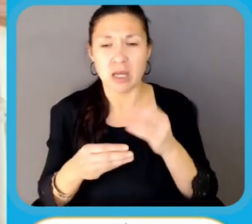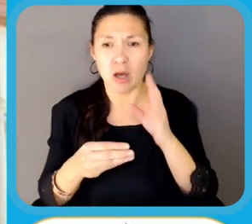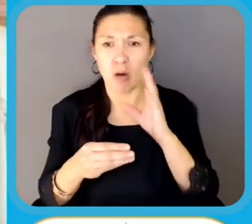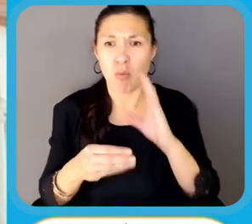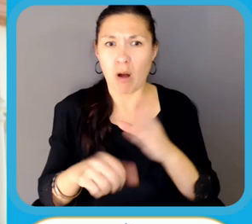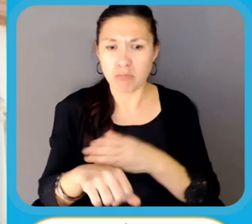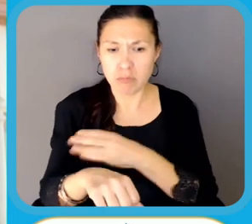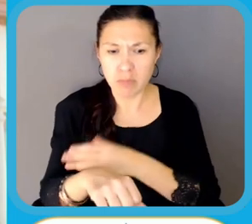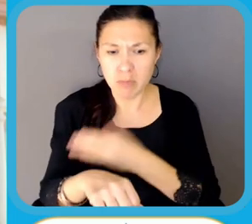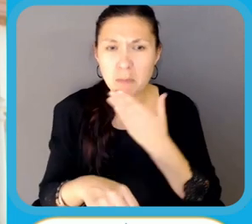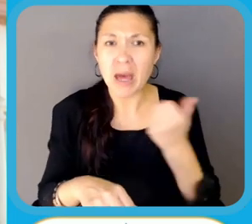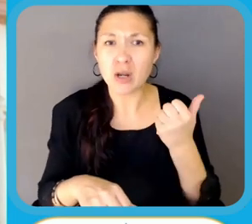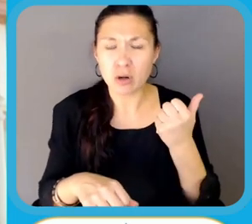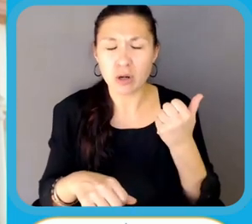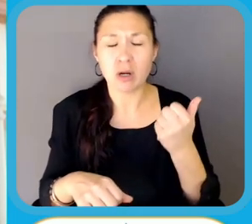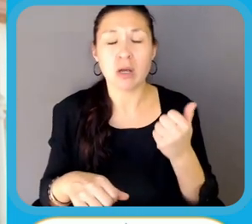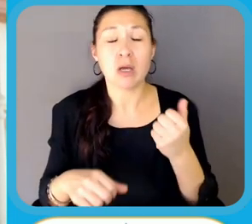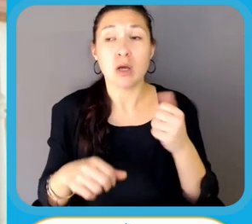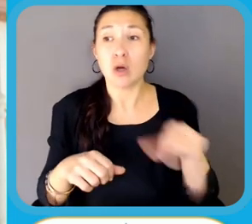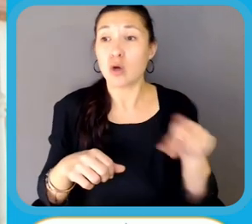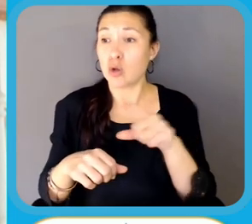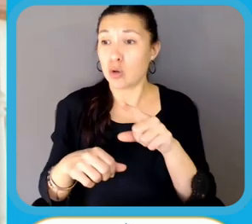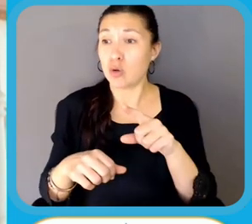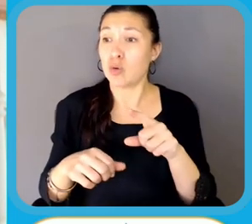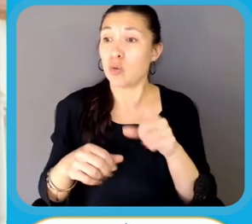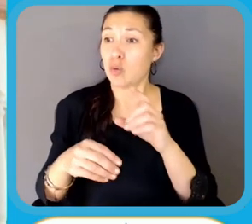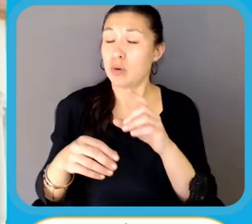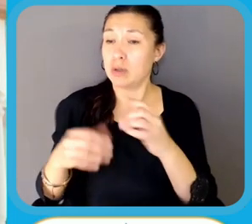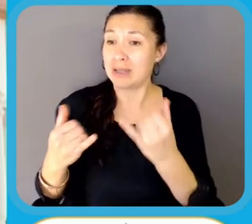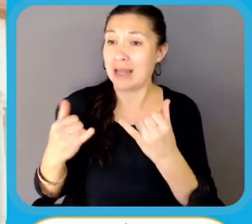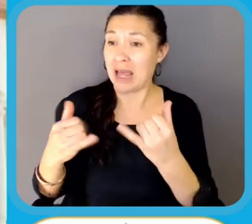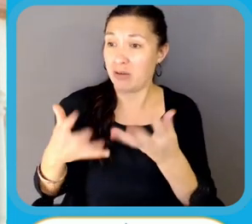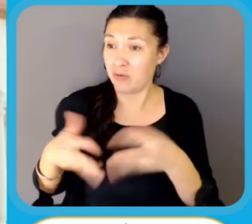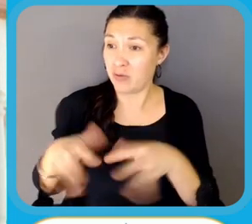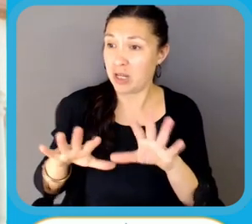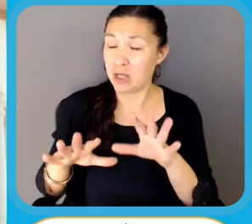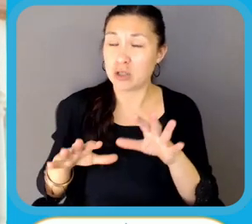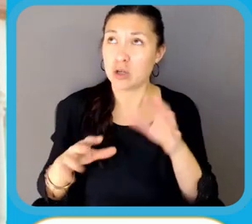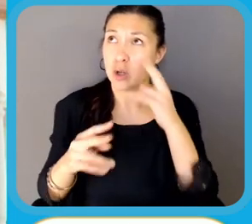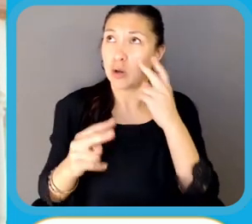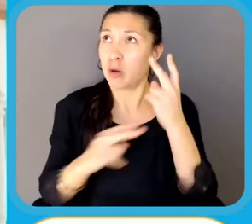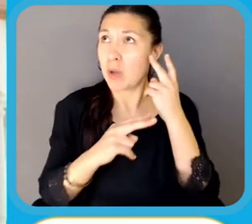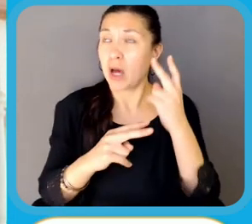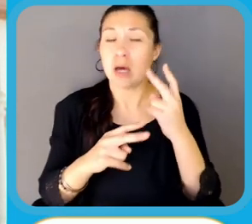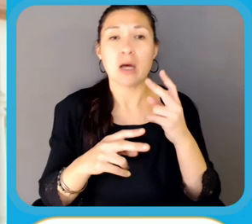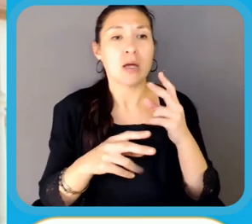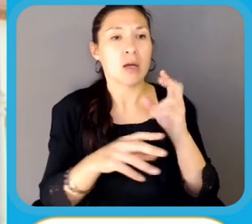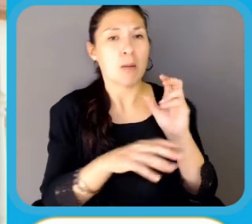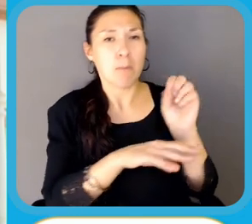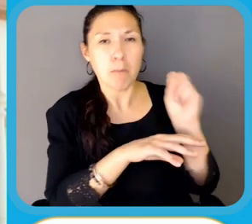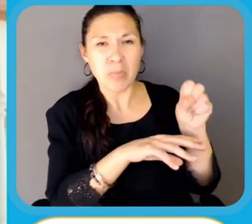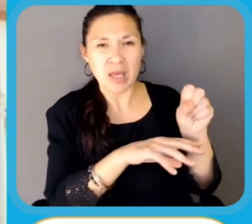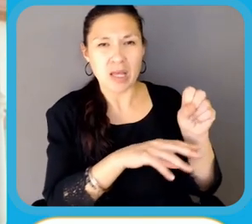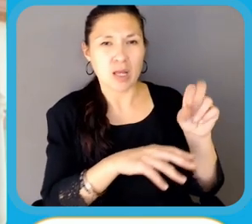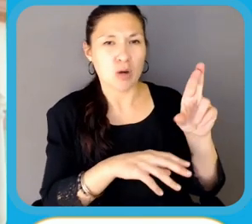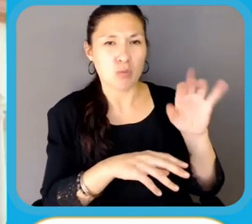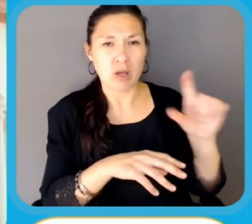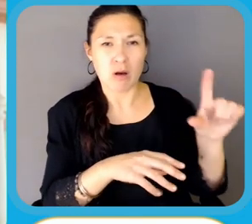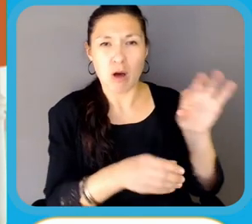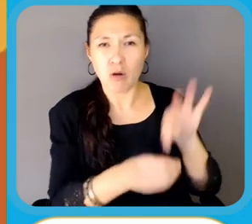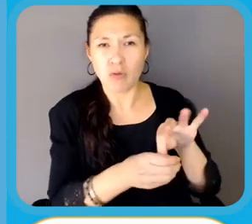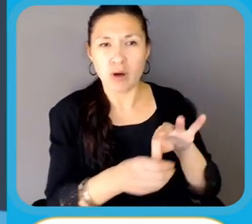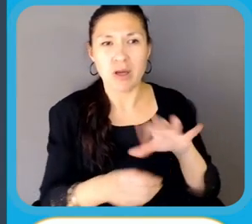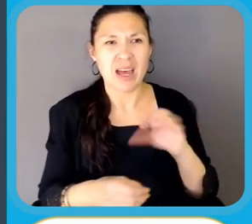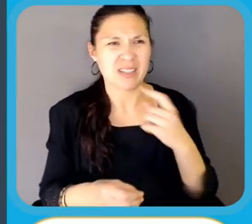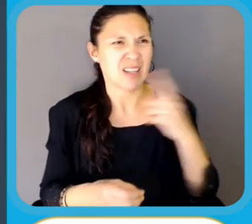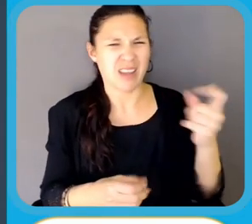in common. Beat the recall, keep Gavin Newsom, and teach the Republicans the message that they can't fuck with us.